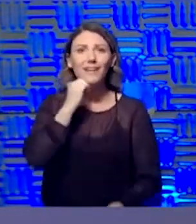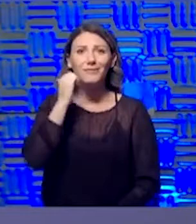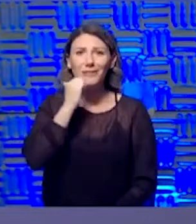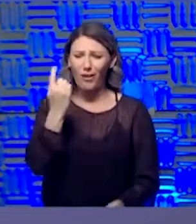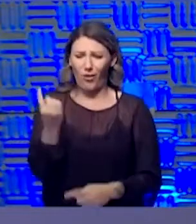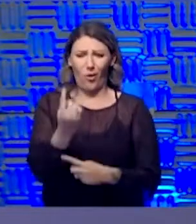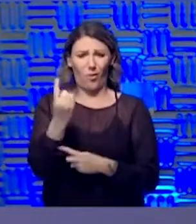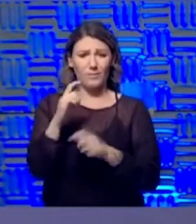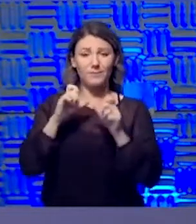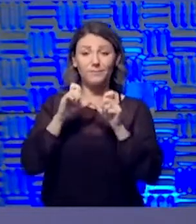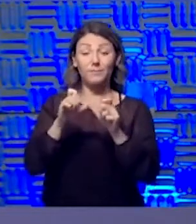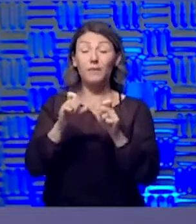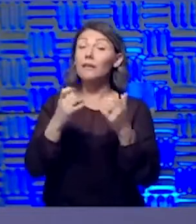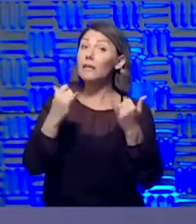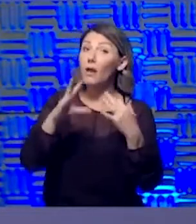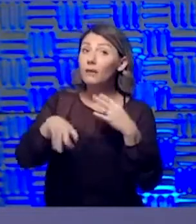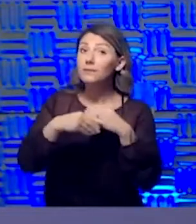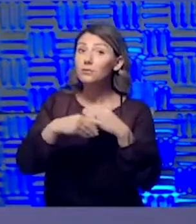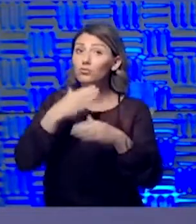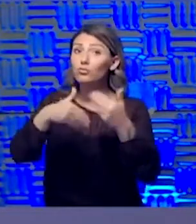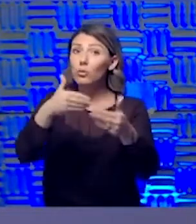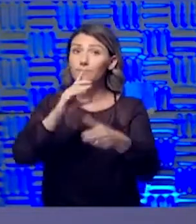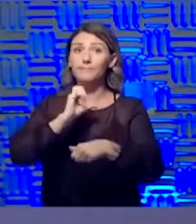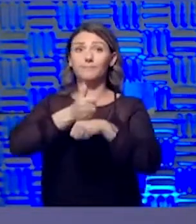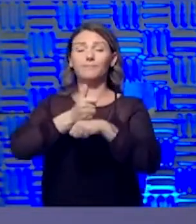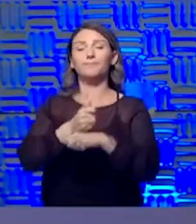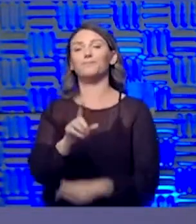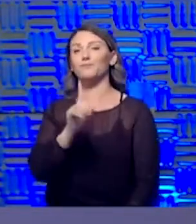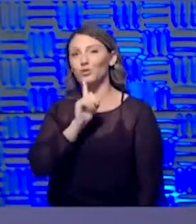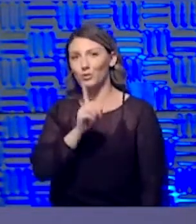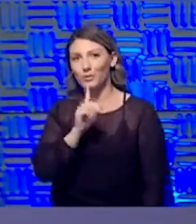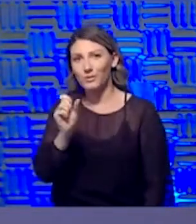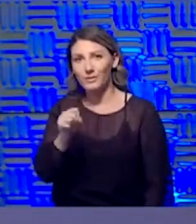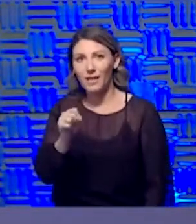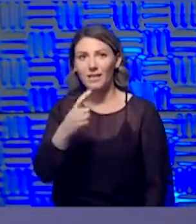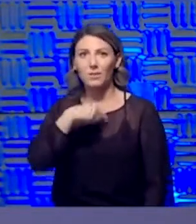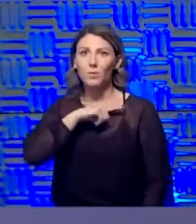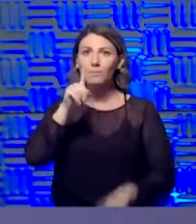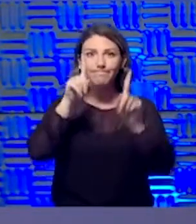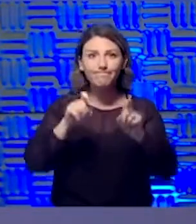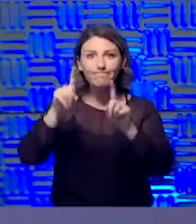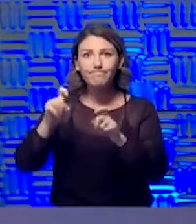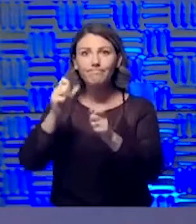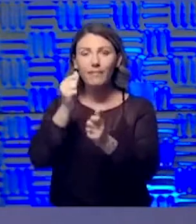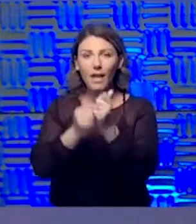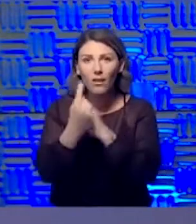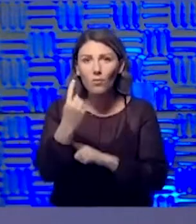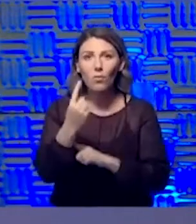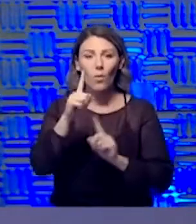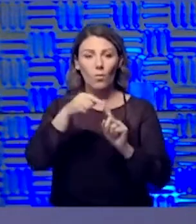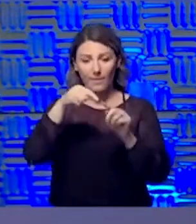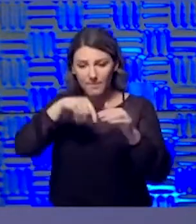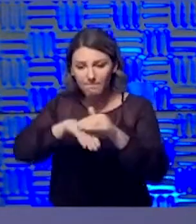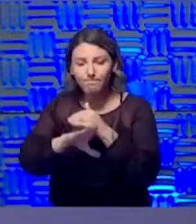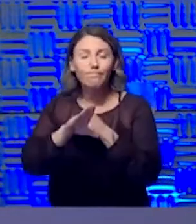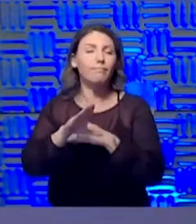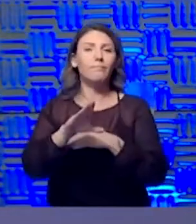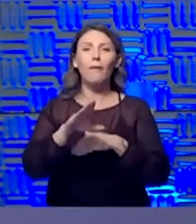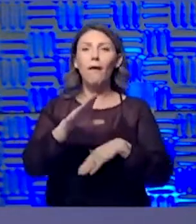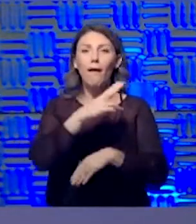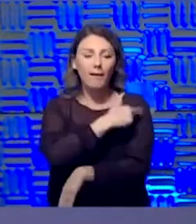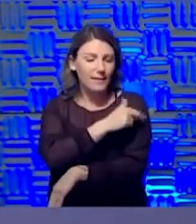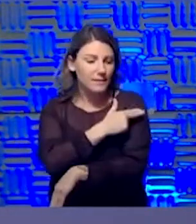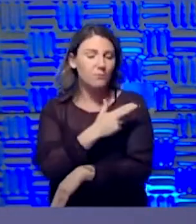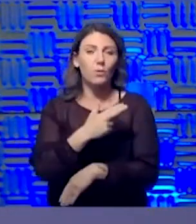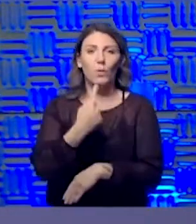this. Now, do we have some additional processes in place? Sure. We're going to screen everyone, as we have been when they come into the hospital, and